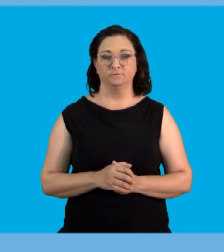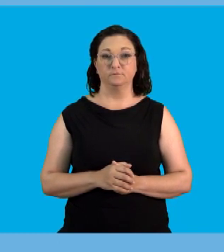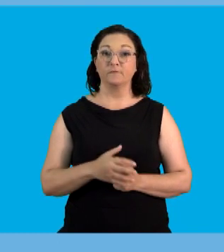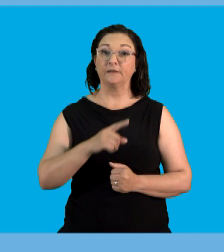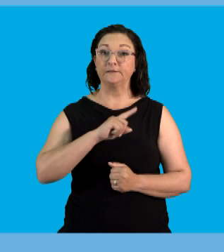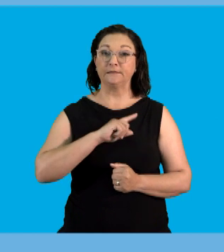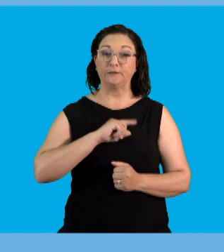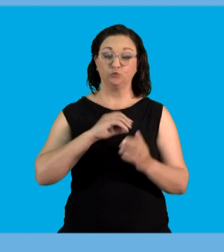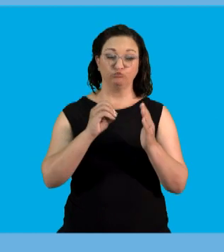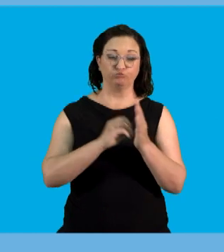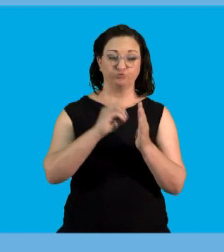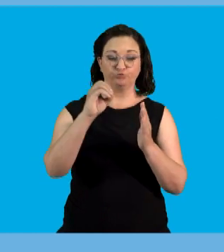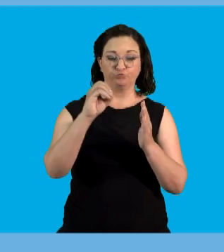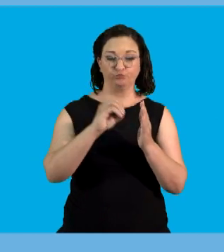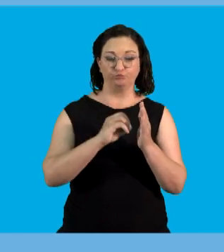pressure.